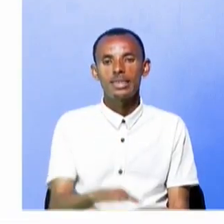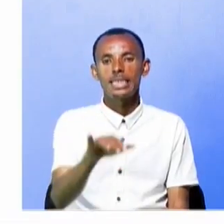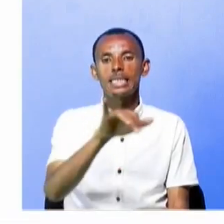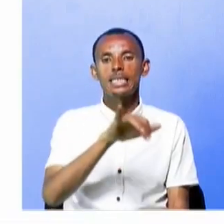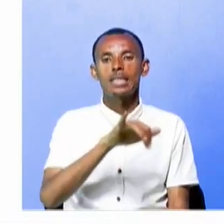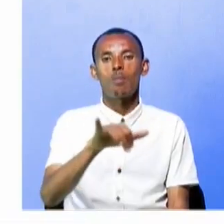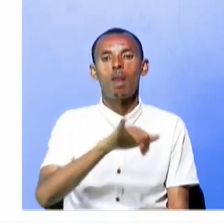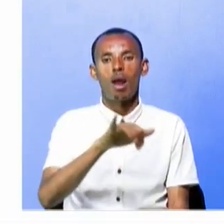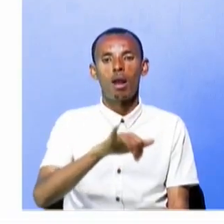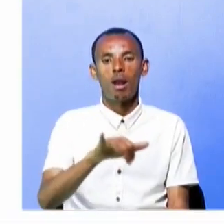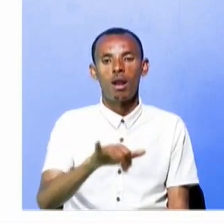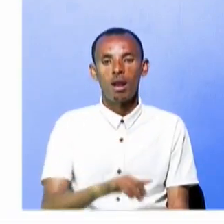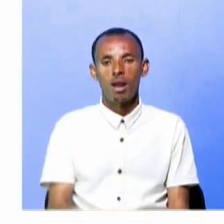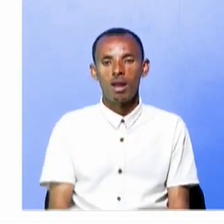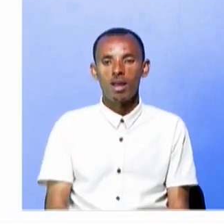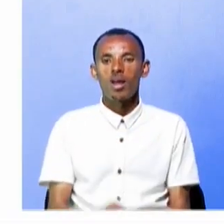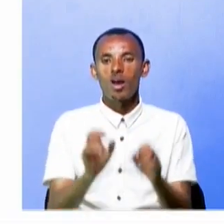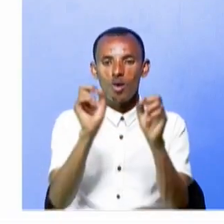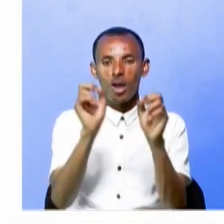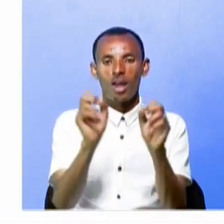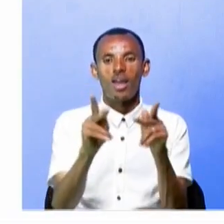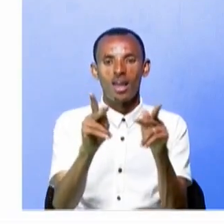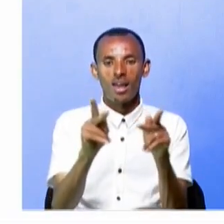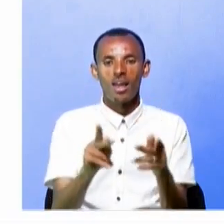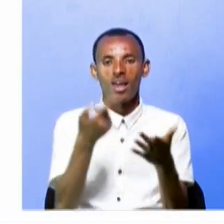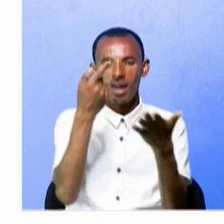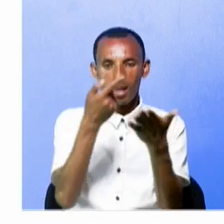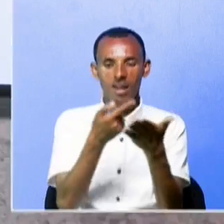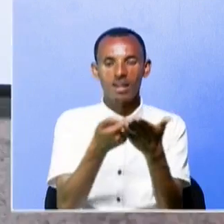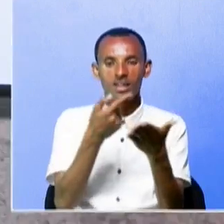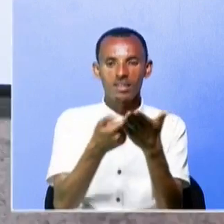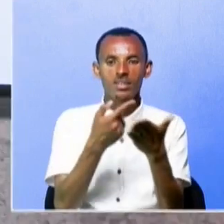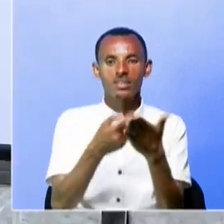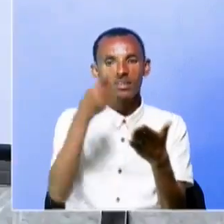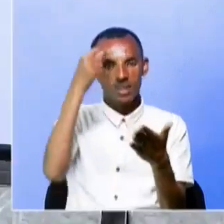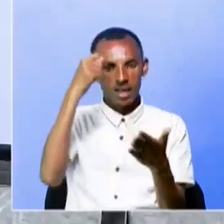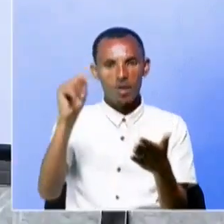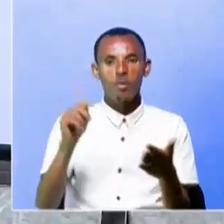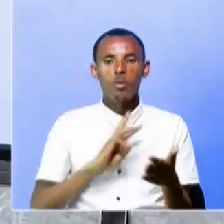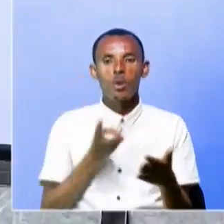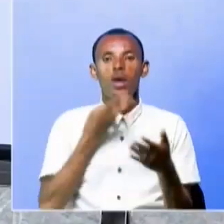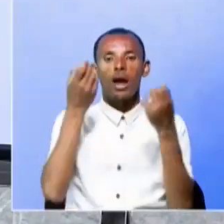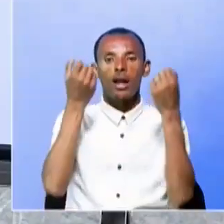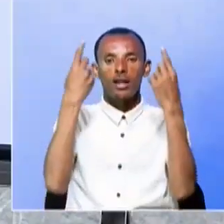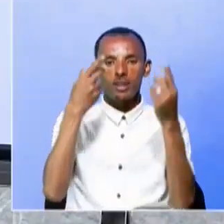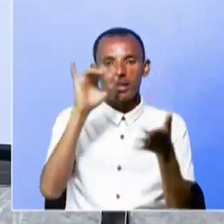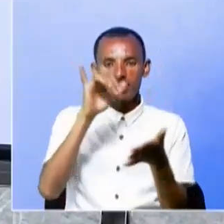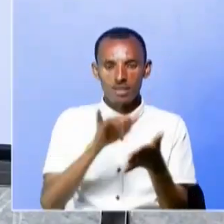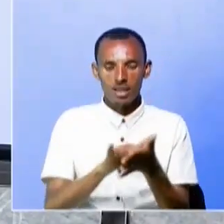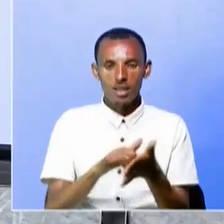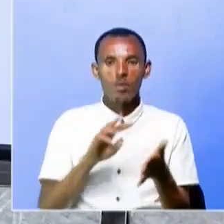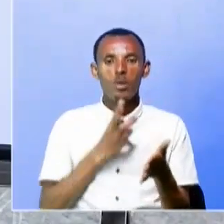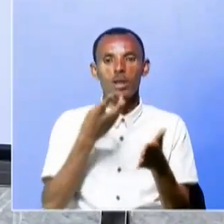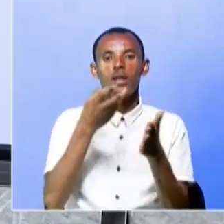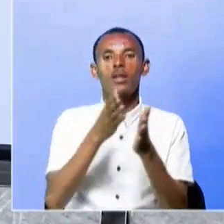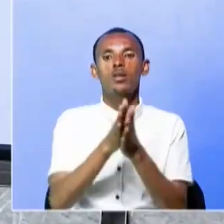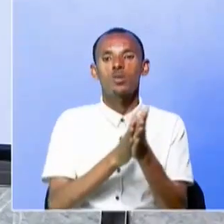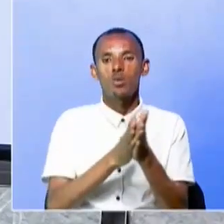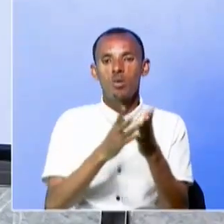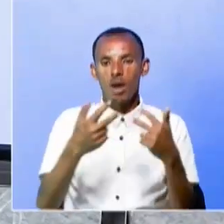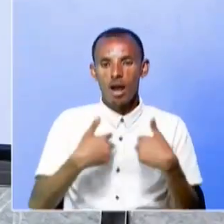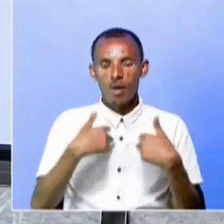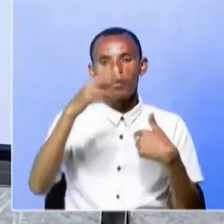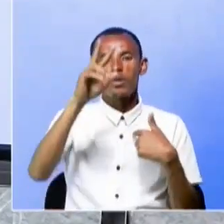similar. Okay, here in this theorem, we understand that we need to have